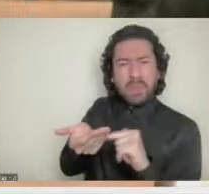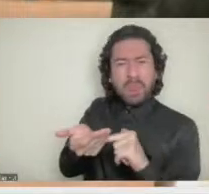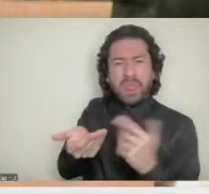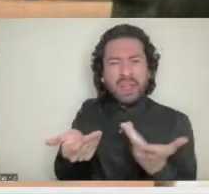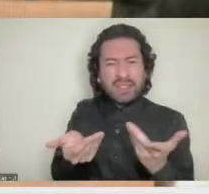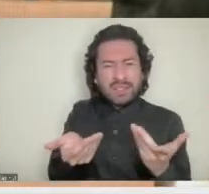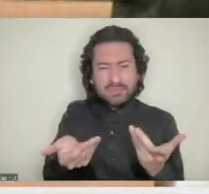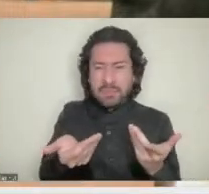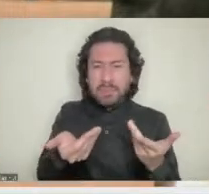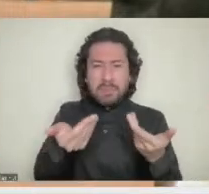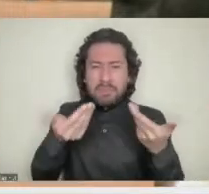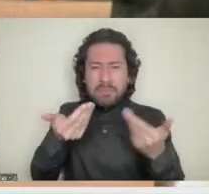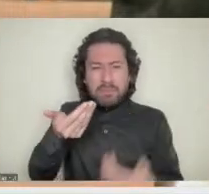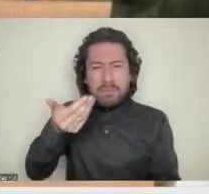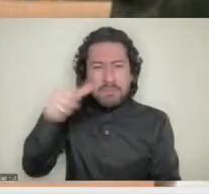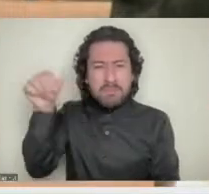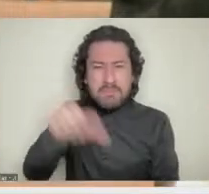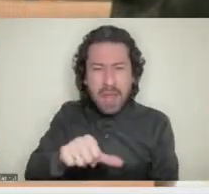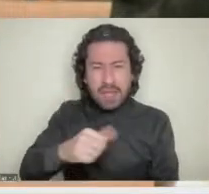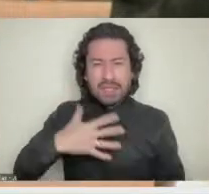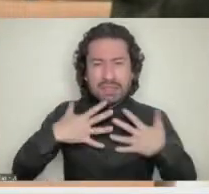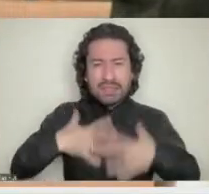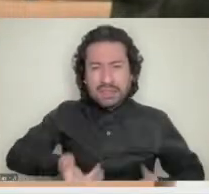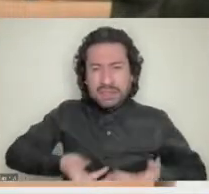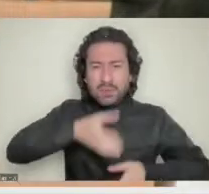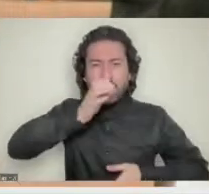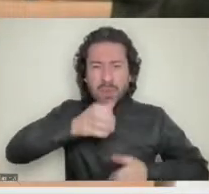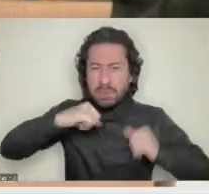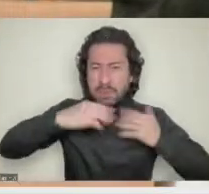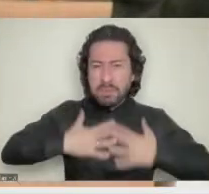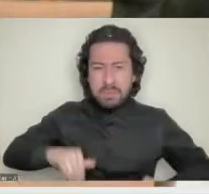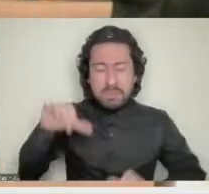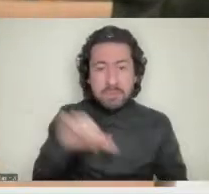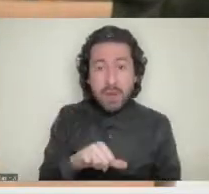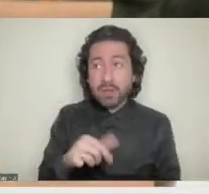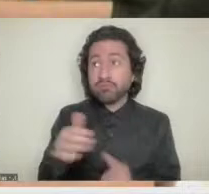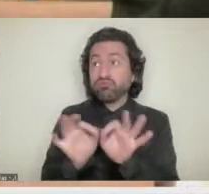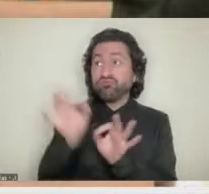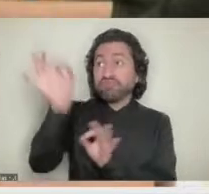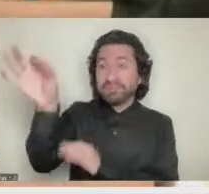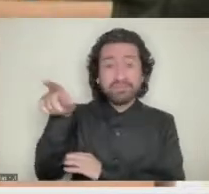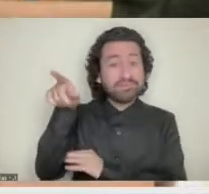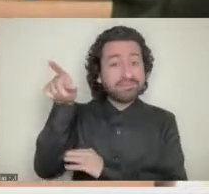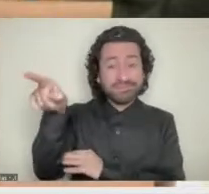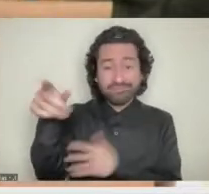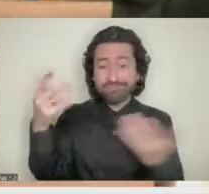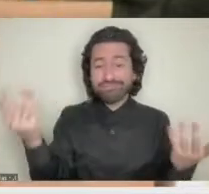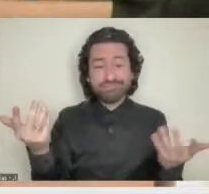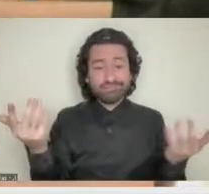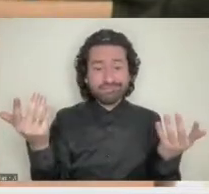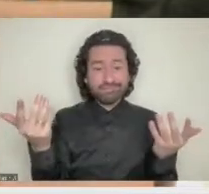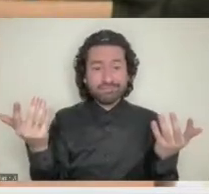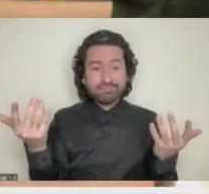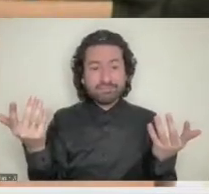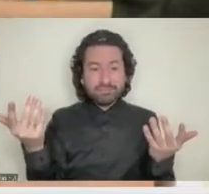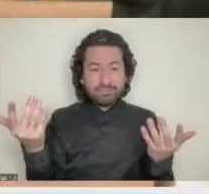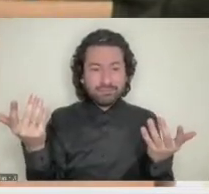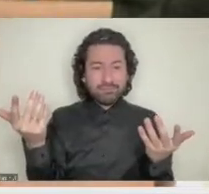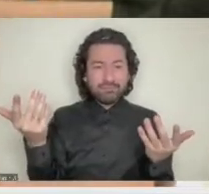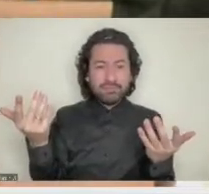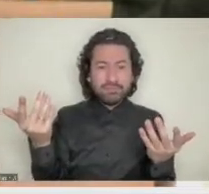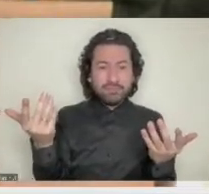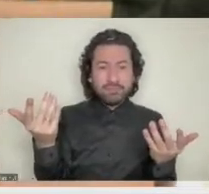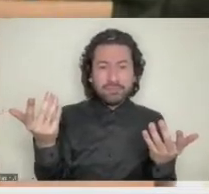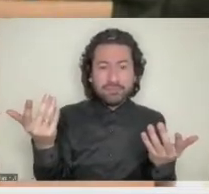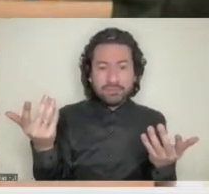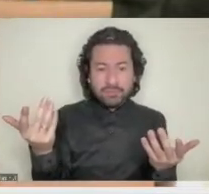the rivers are contaminated with heavy metals, for example. For example, we have also different